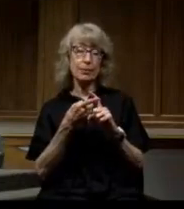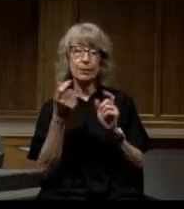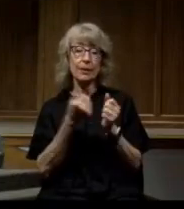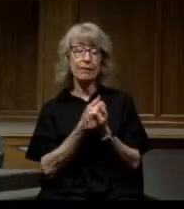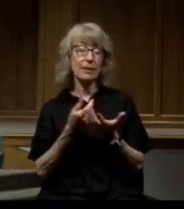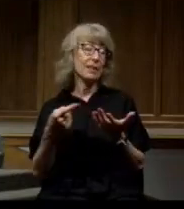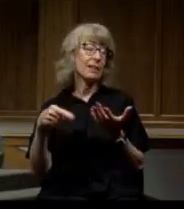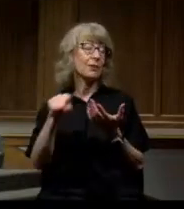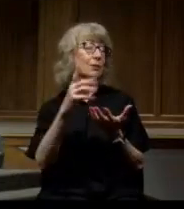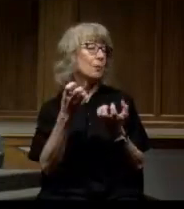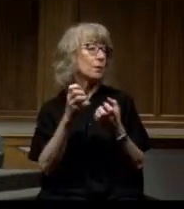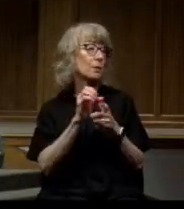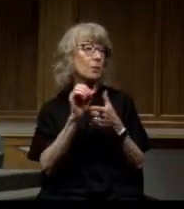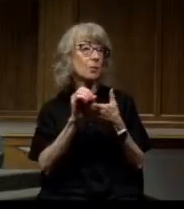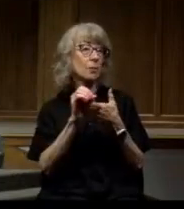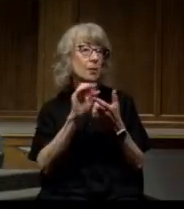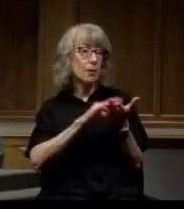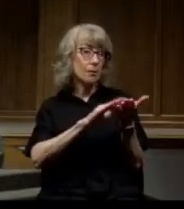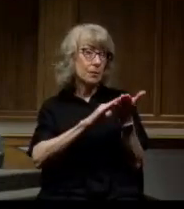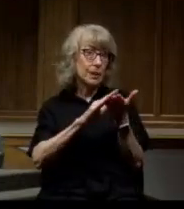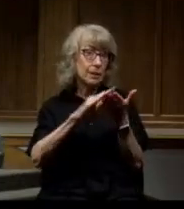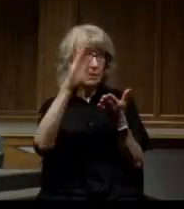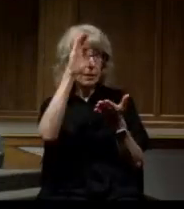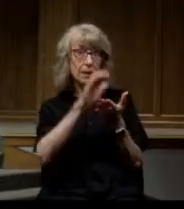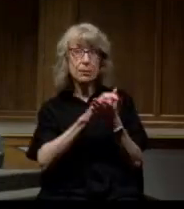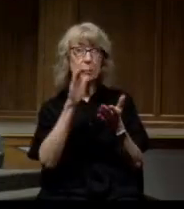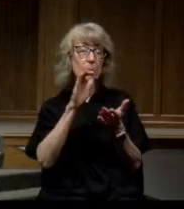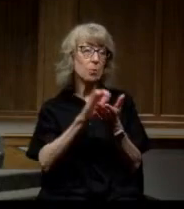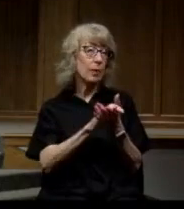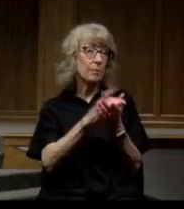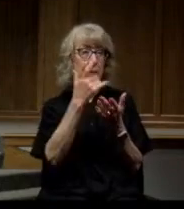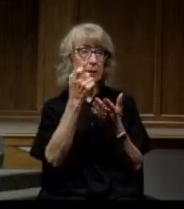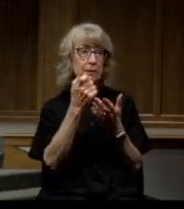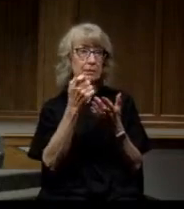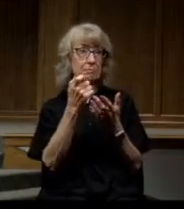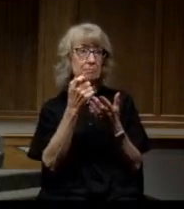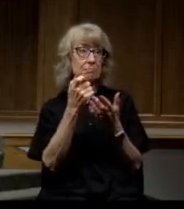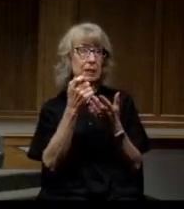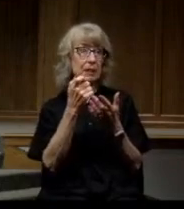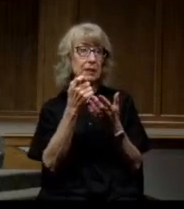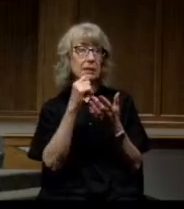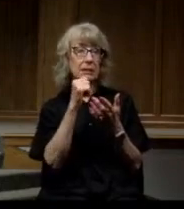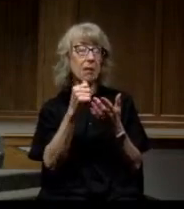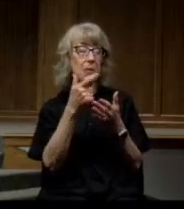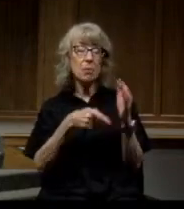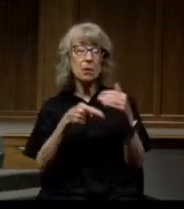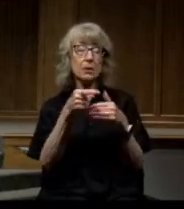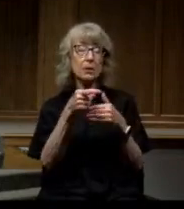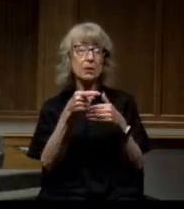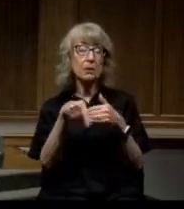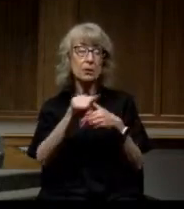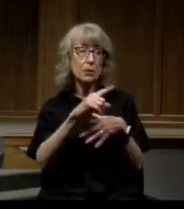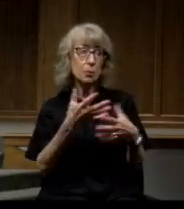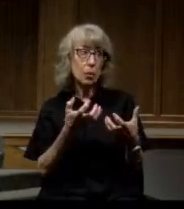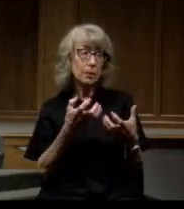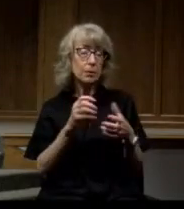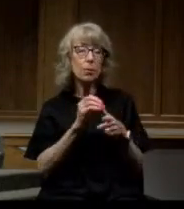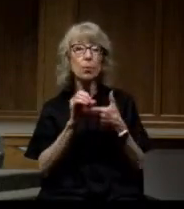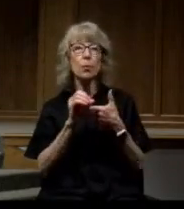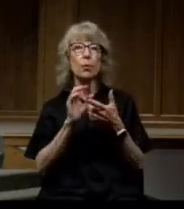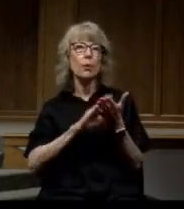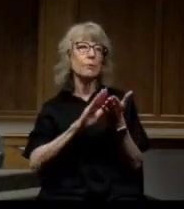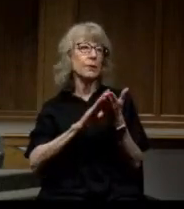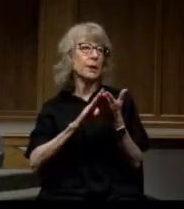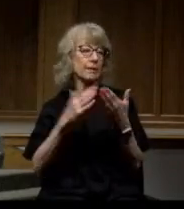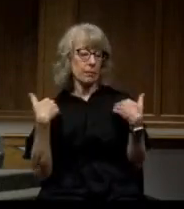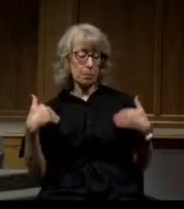spouse for not being everything that you wanted? Do you need to forgive your body for